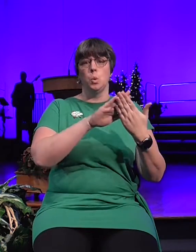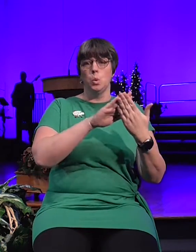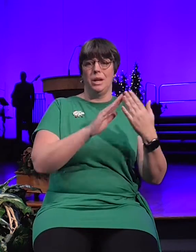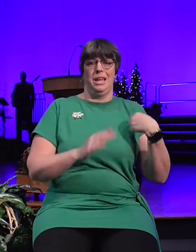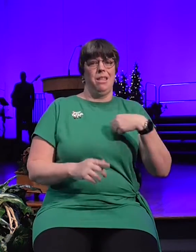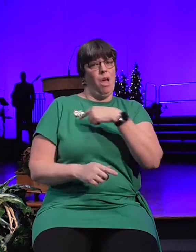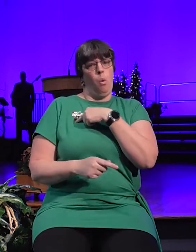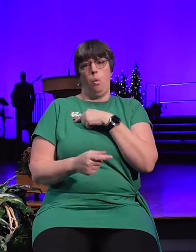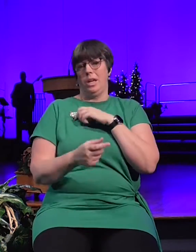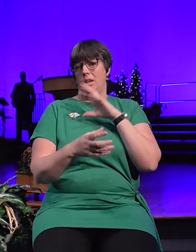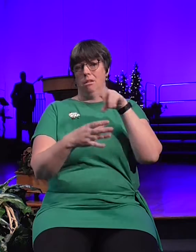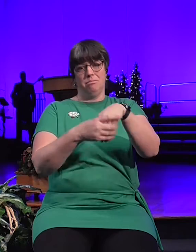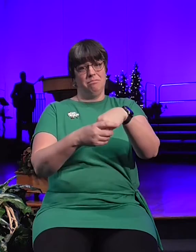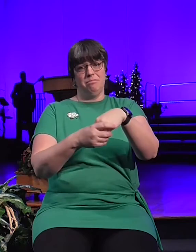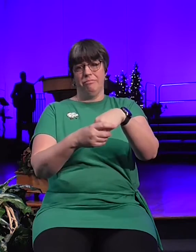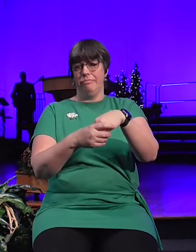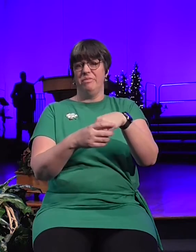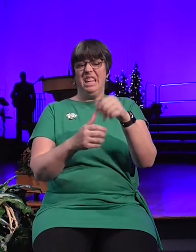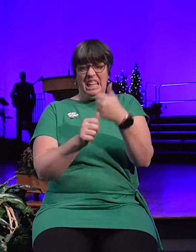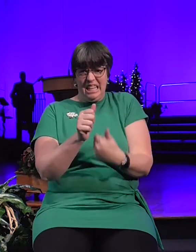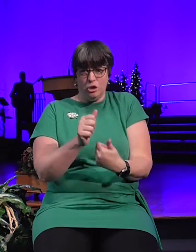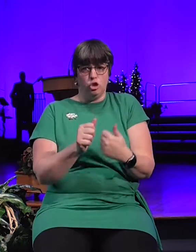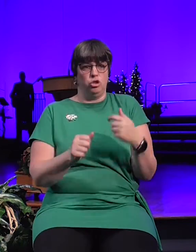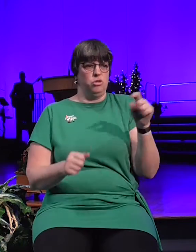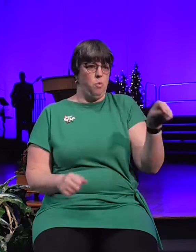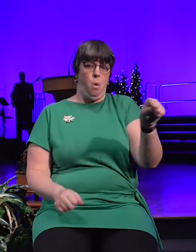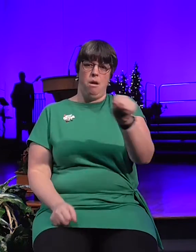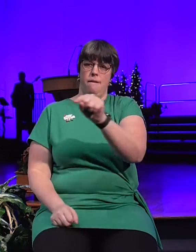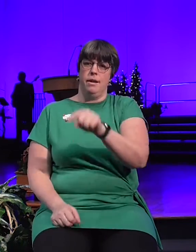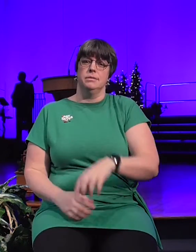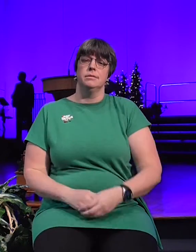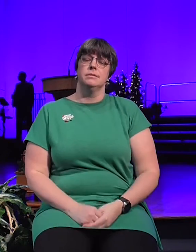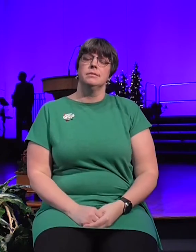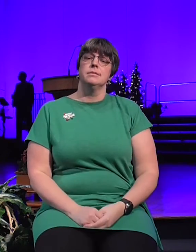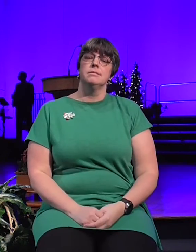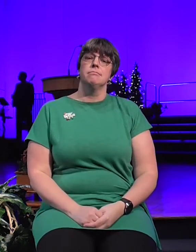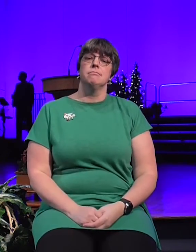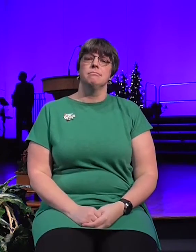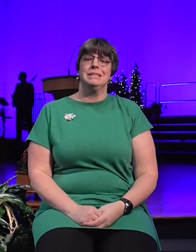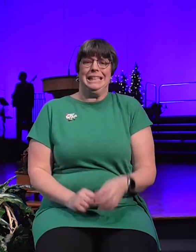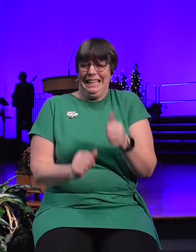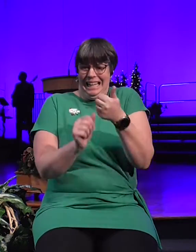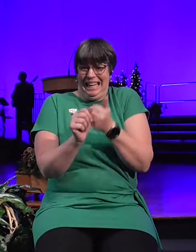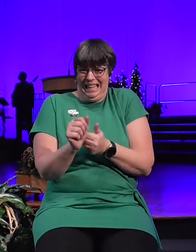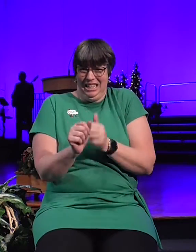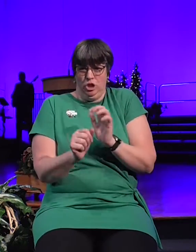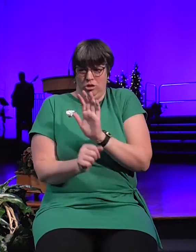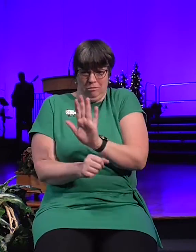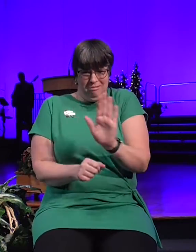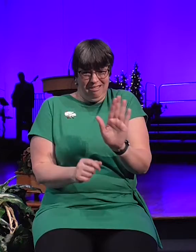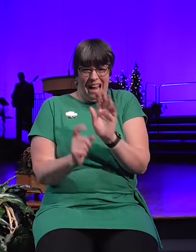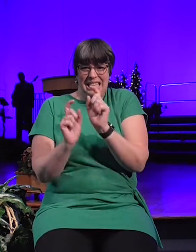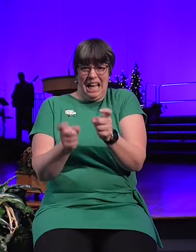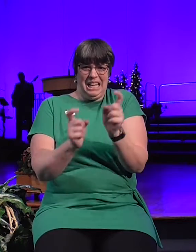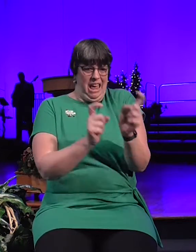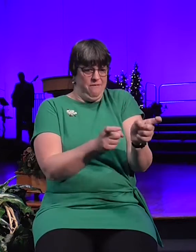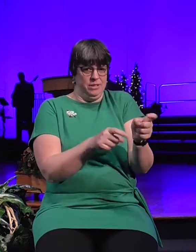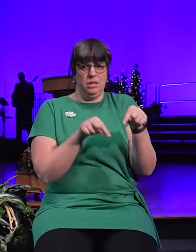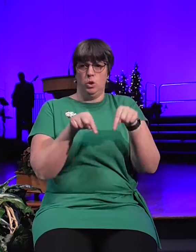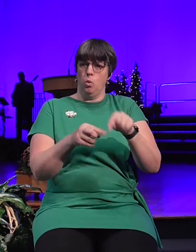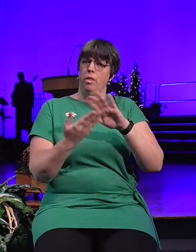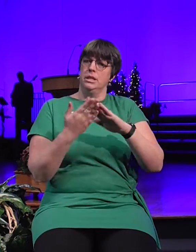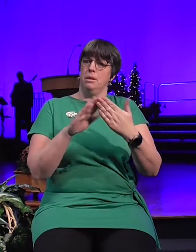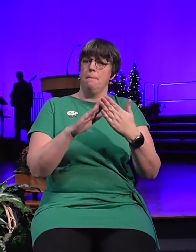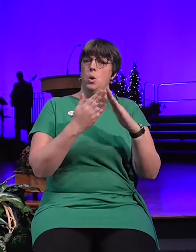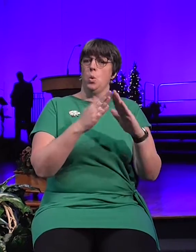we are a part of. Each one of us, each is a gift to